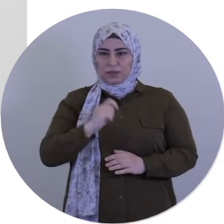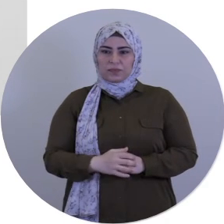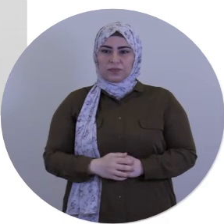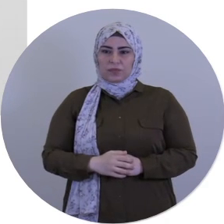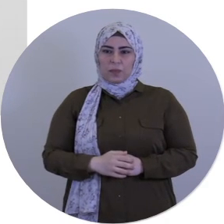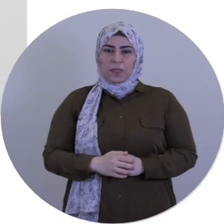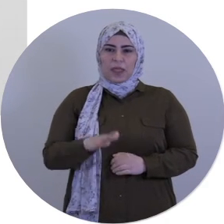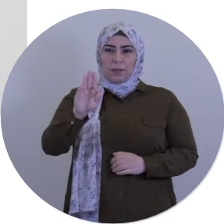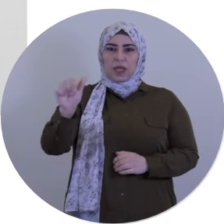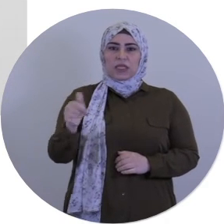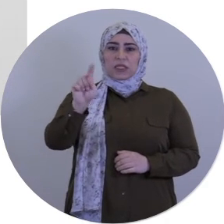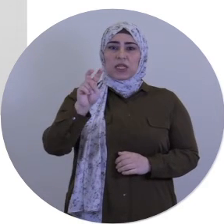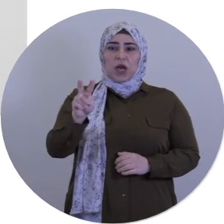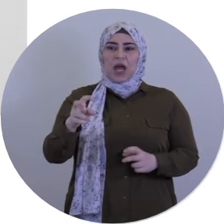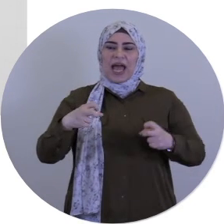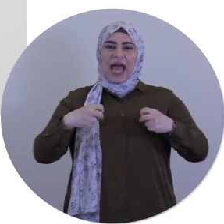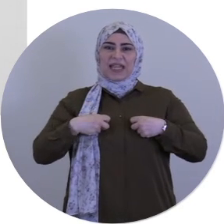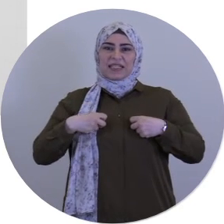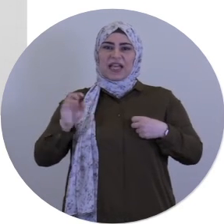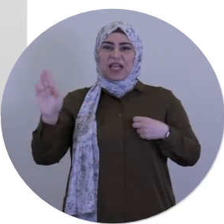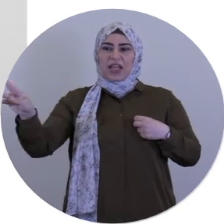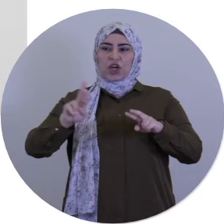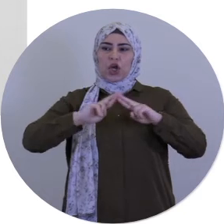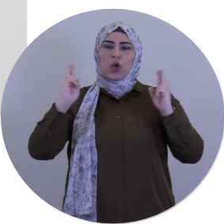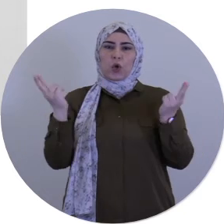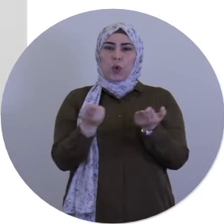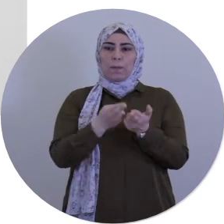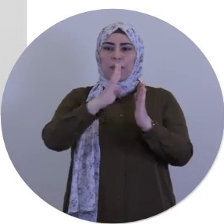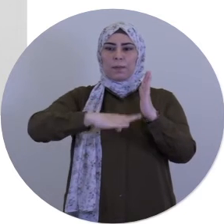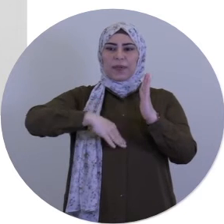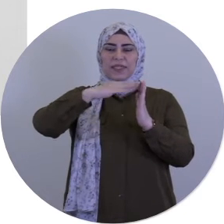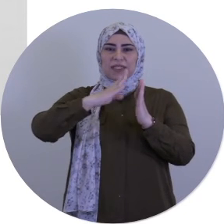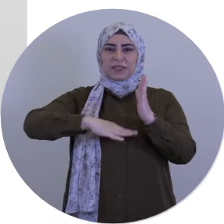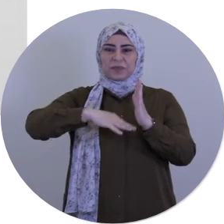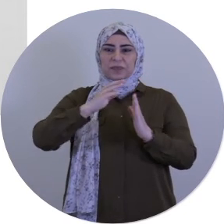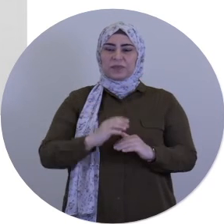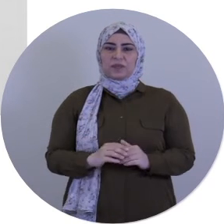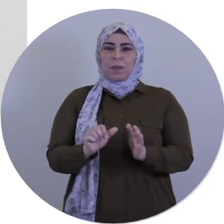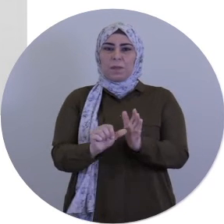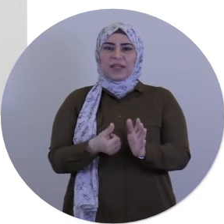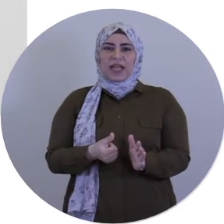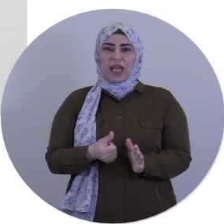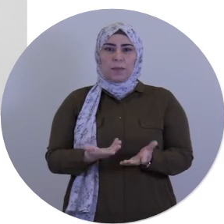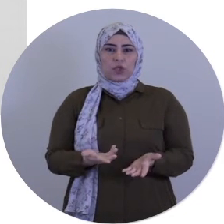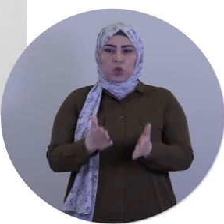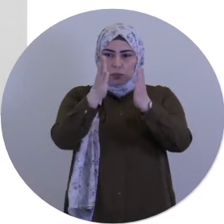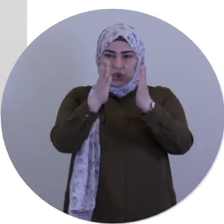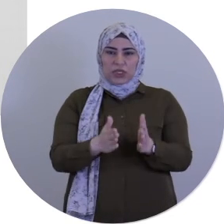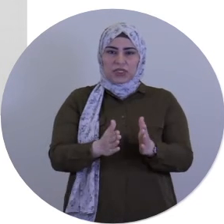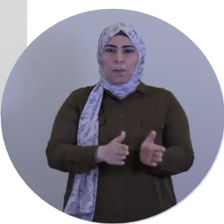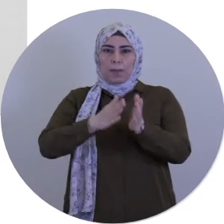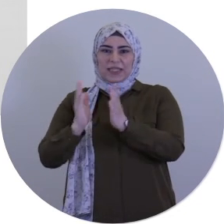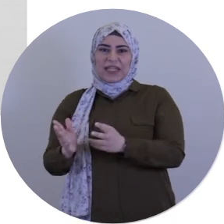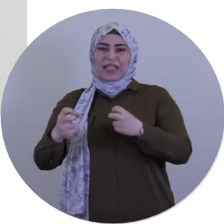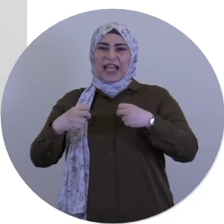say, Sarah has her room painted. I started with my subject, who is Sarah. I